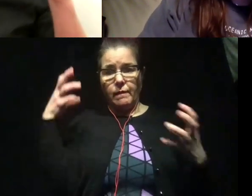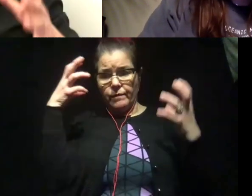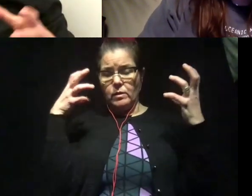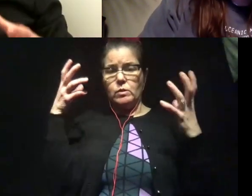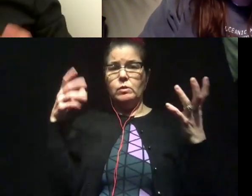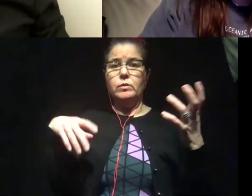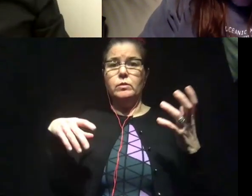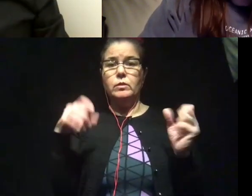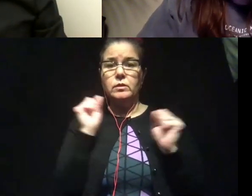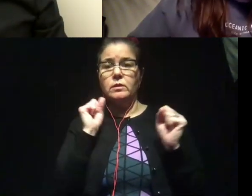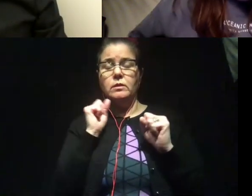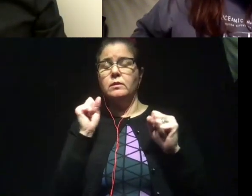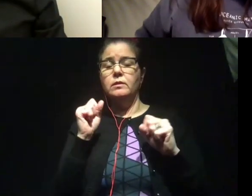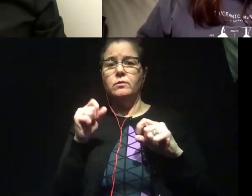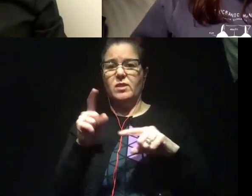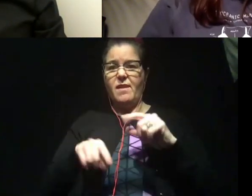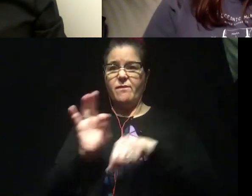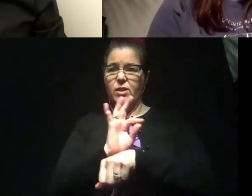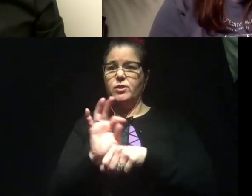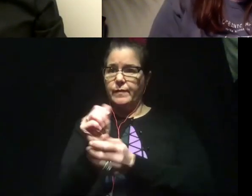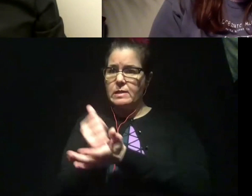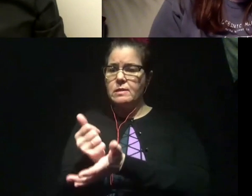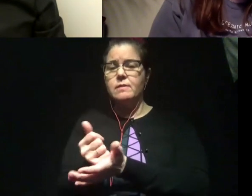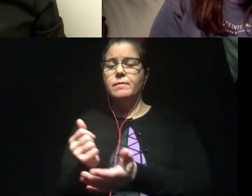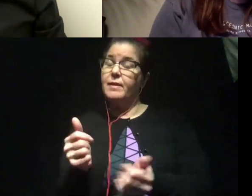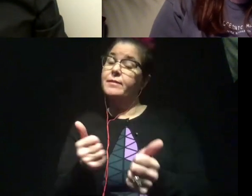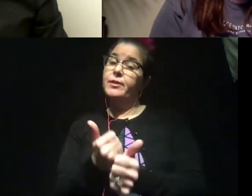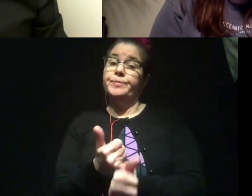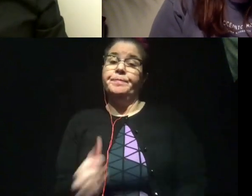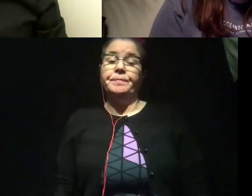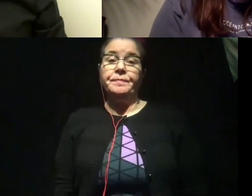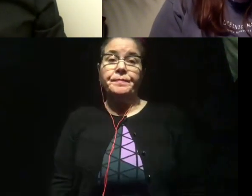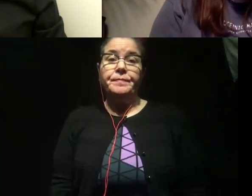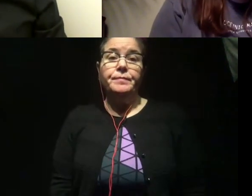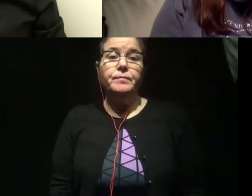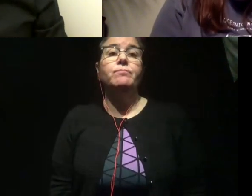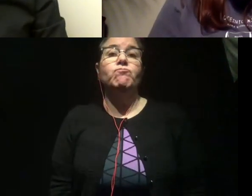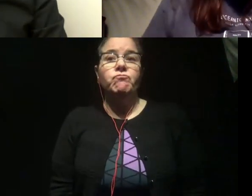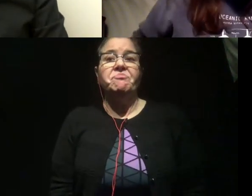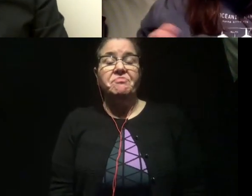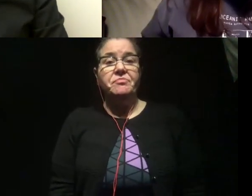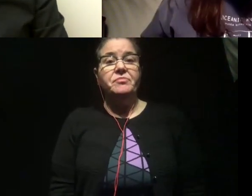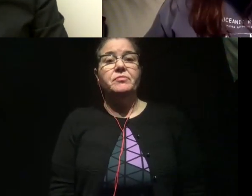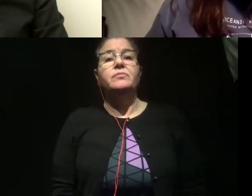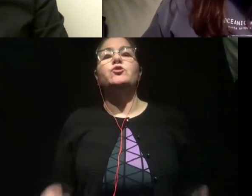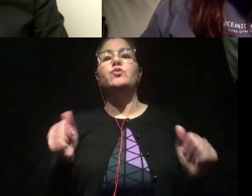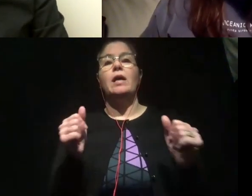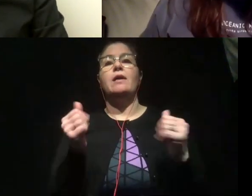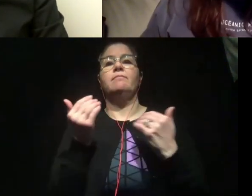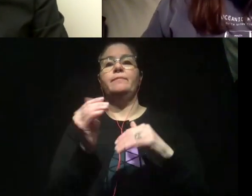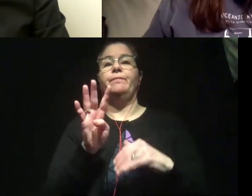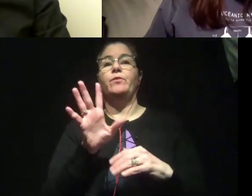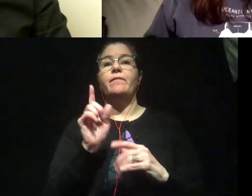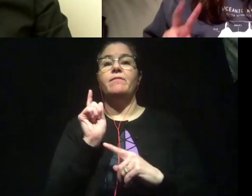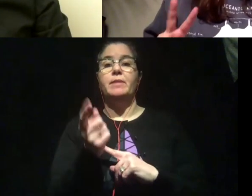are too cold. So those are the biggest dangers to us out there. Oh boy. Okay, so we try to keep these at 45